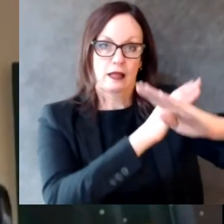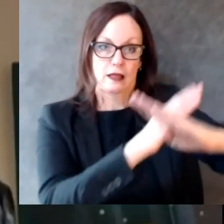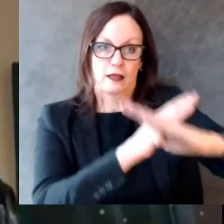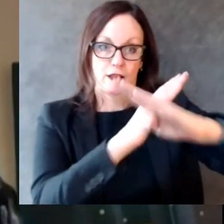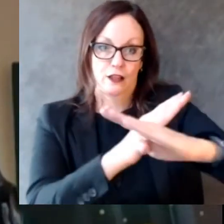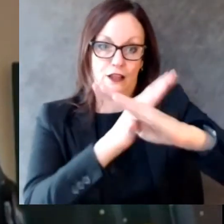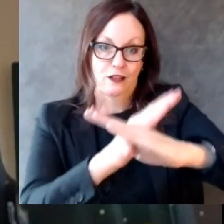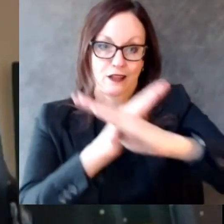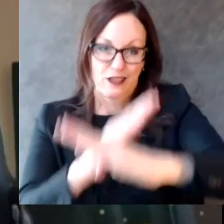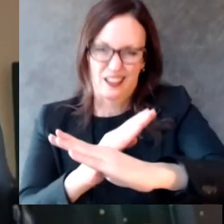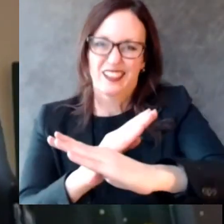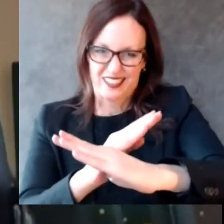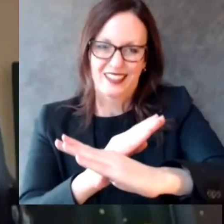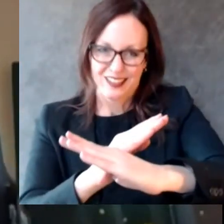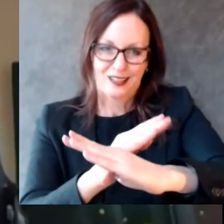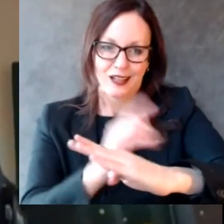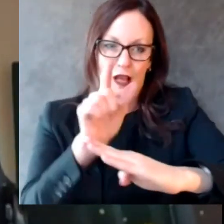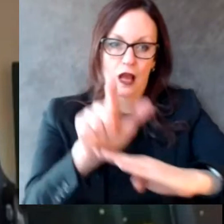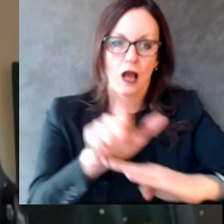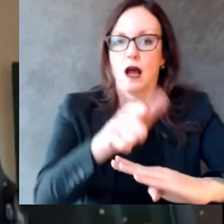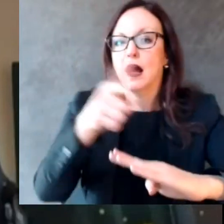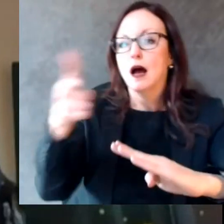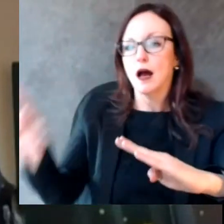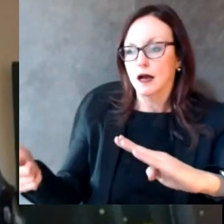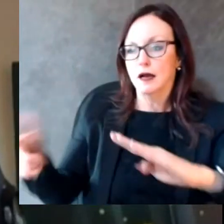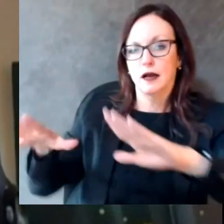more complete component of the